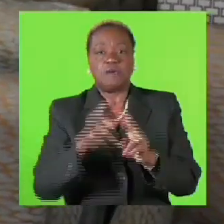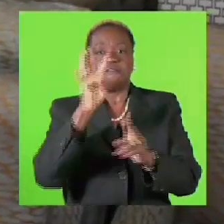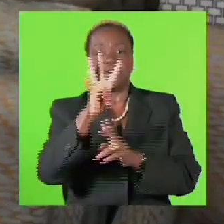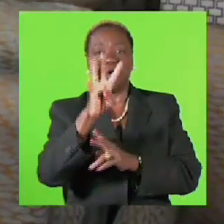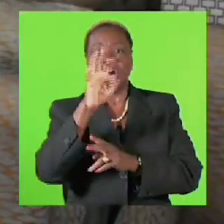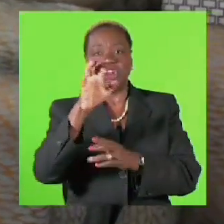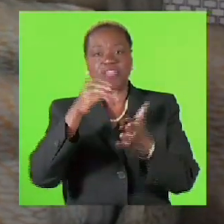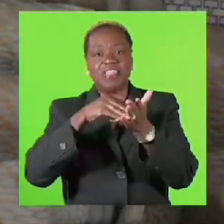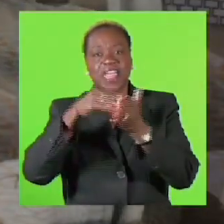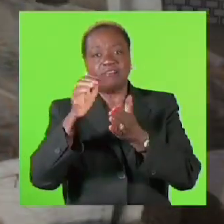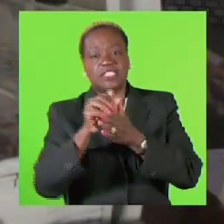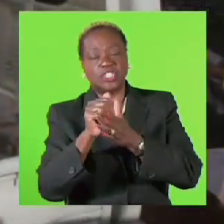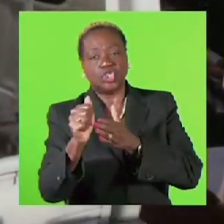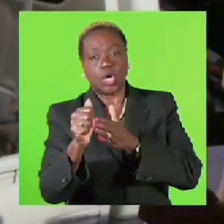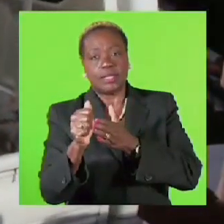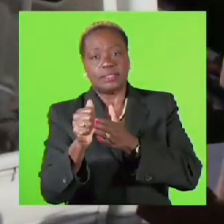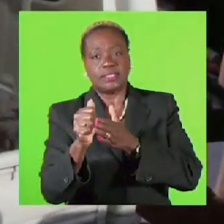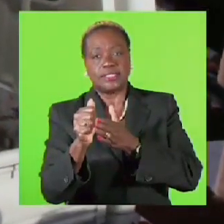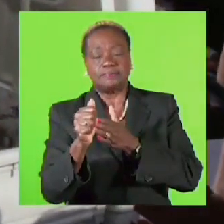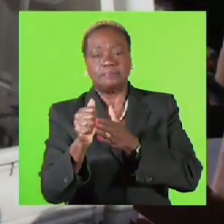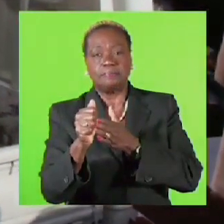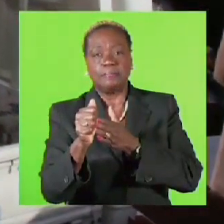of $400,000.